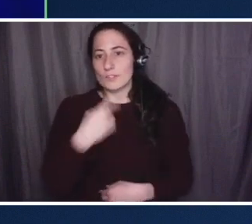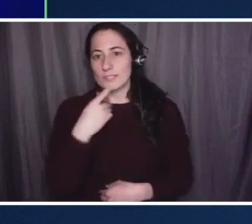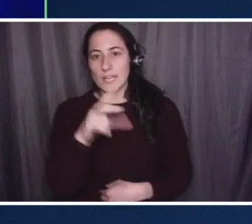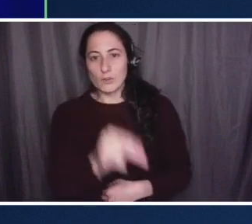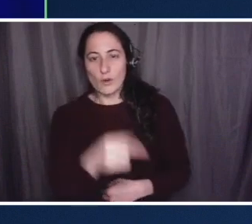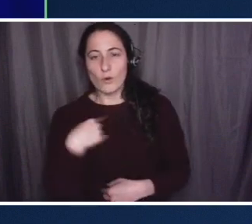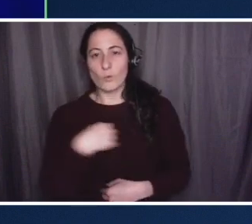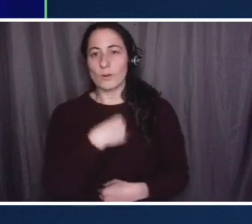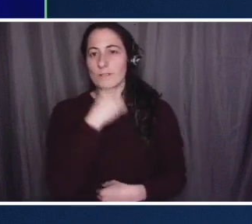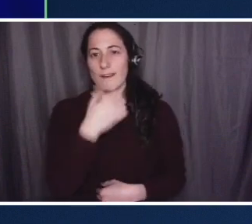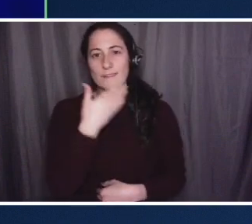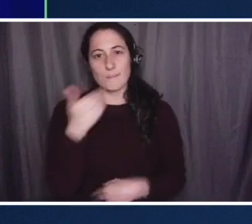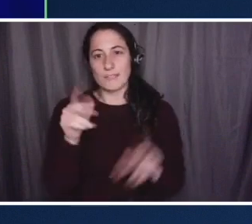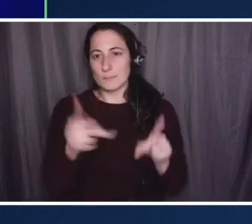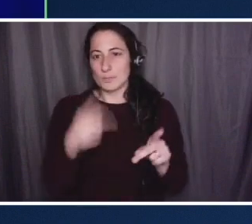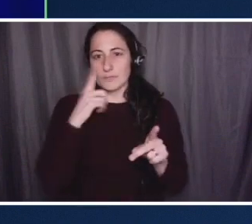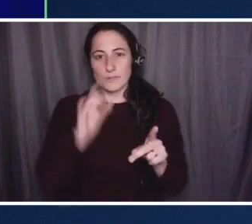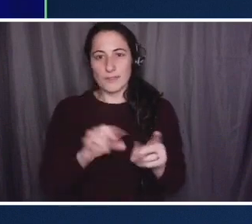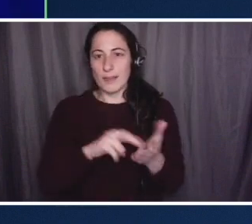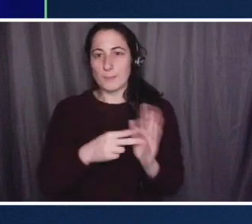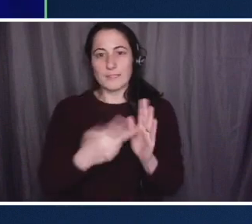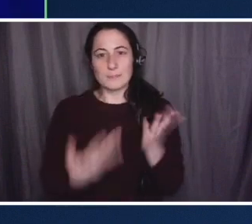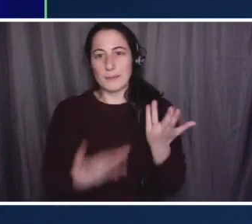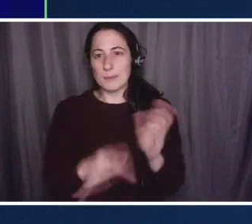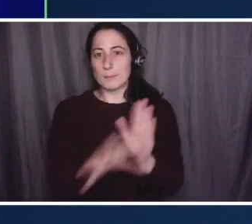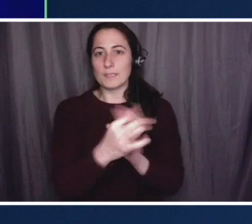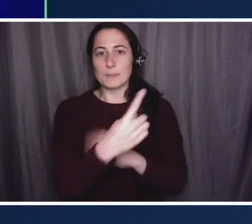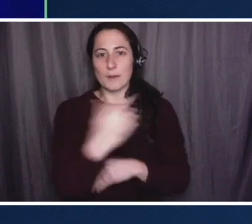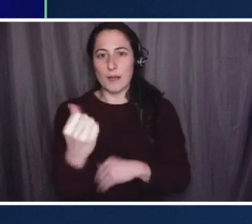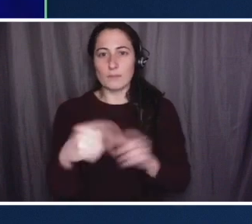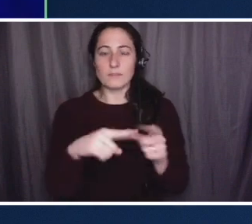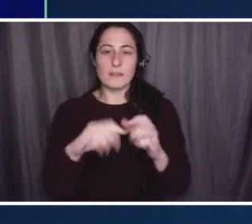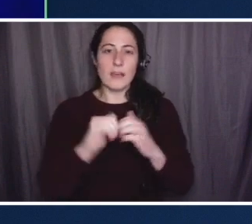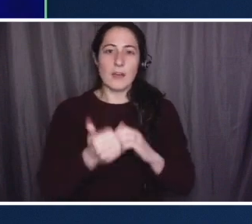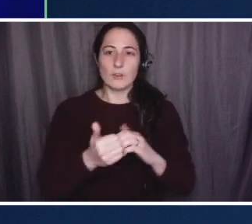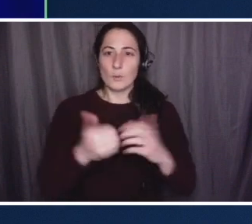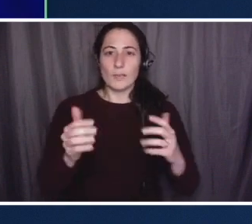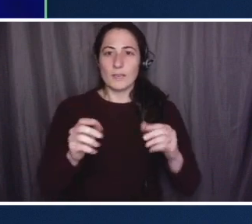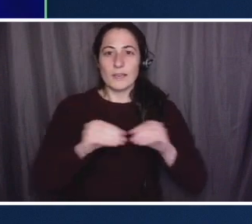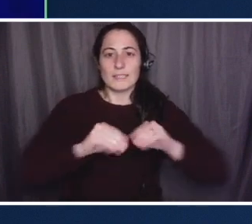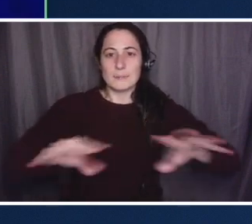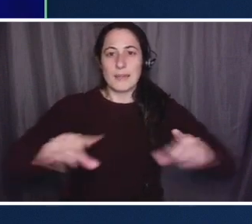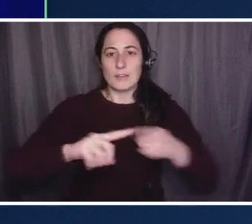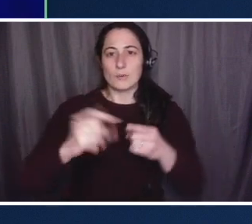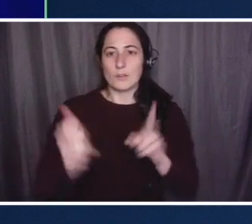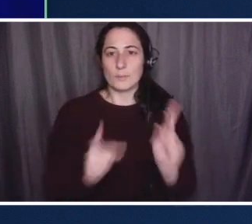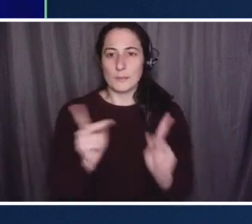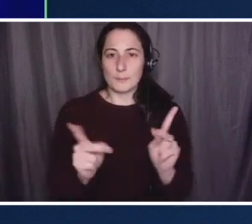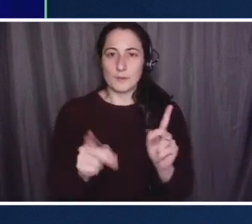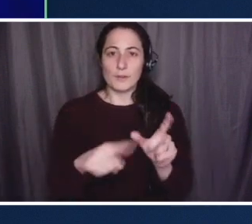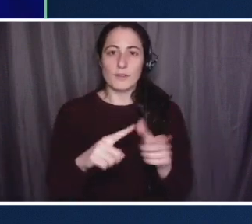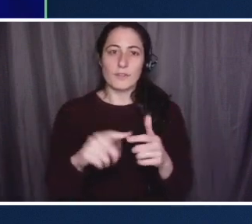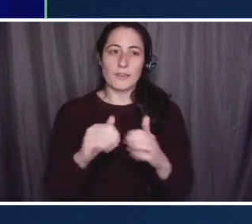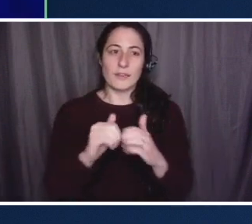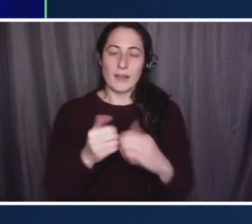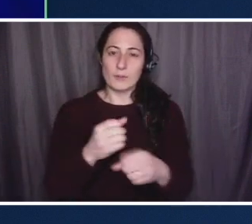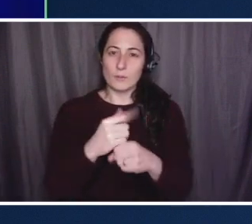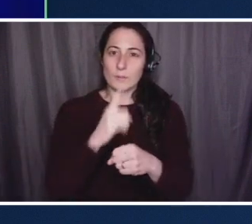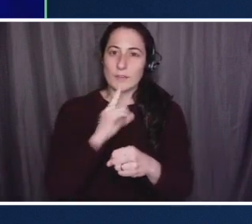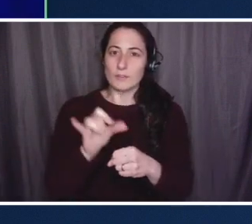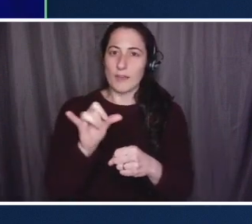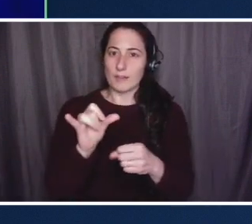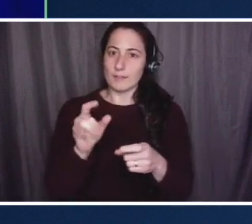let somebody else be at this table. How do we expand that table? And how do we make sure the folks who are at the tip of the spear are in decision-making roles,